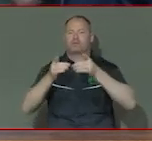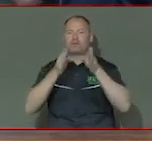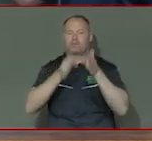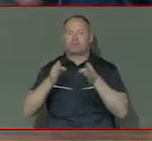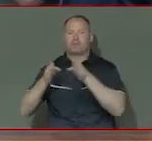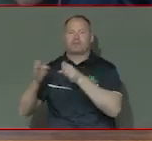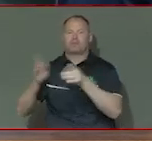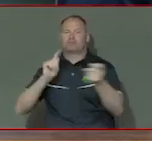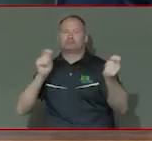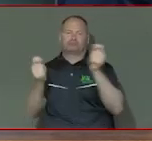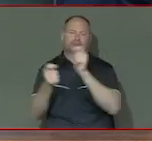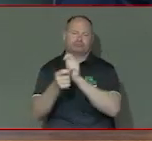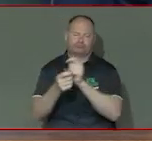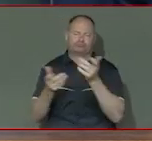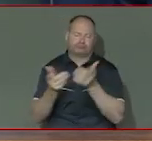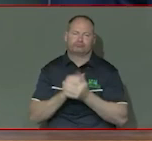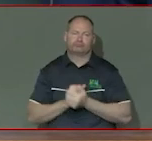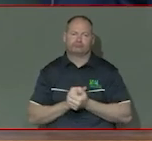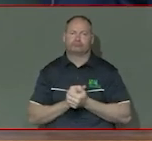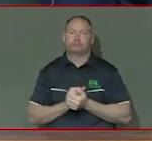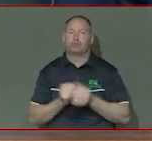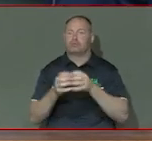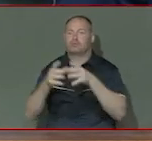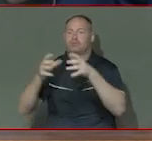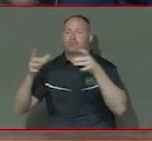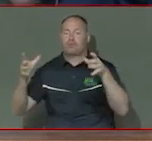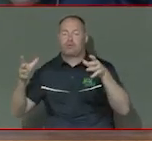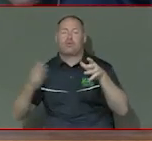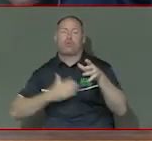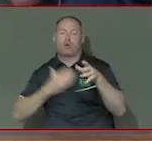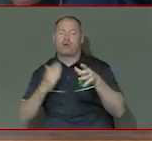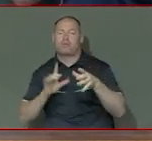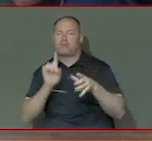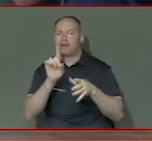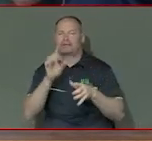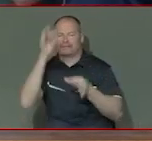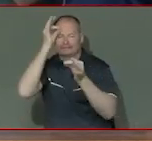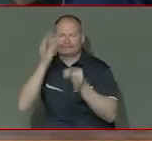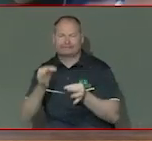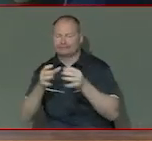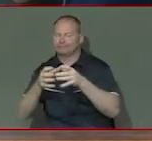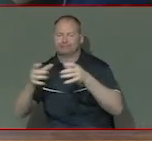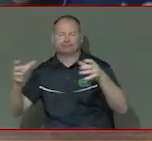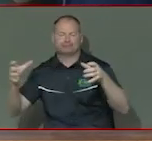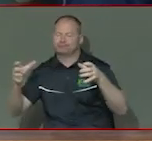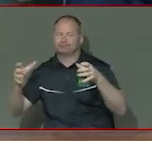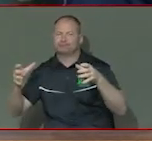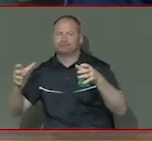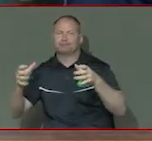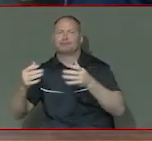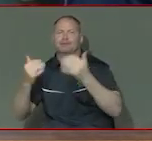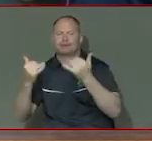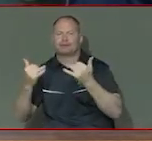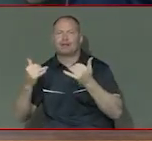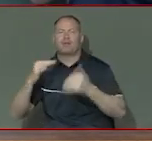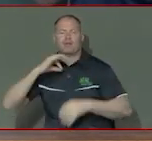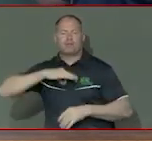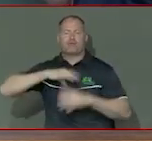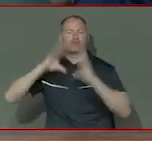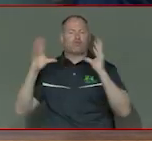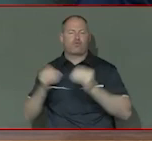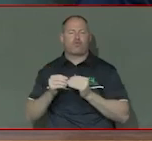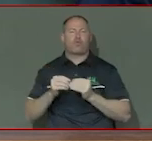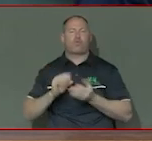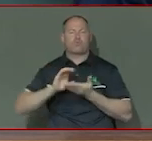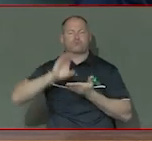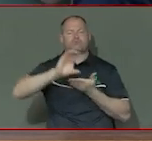that. They wanted to expand last year, but they decided not to expand any further. Therefore, they are giving out the profits. The other